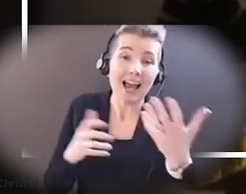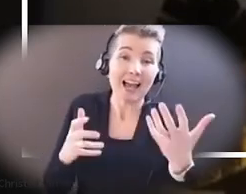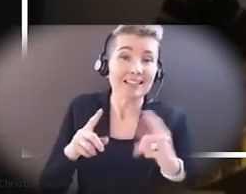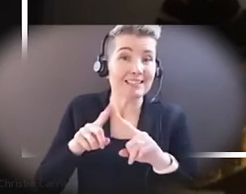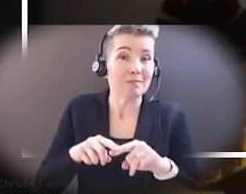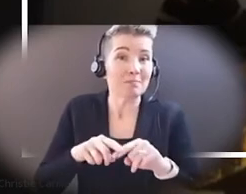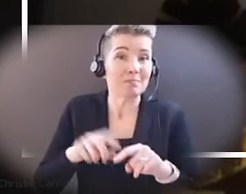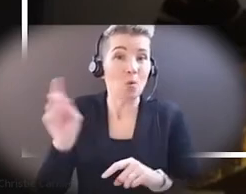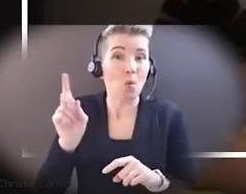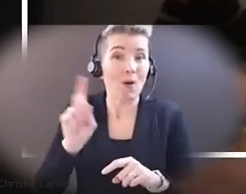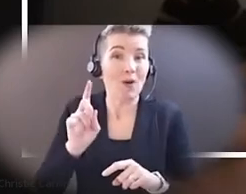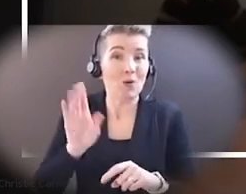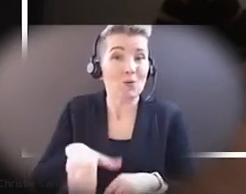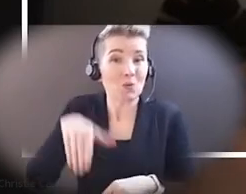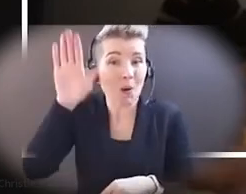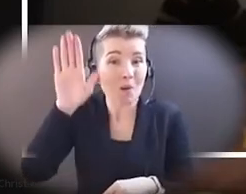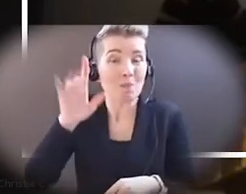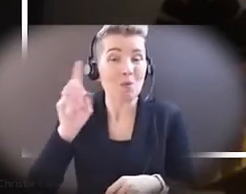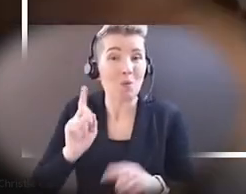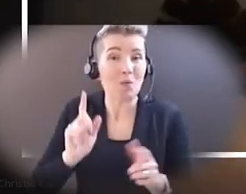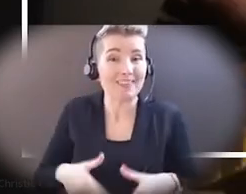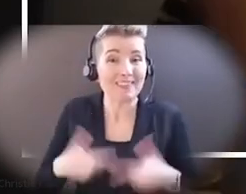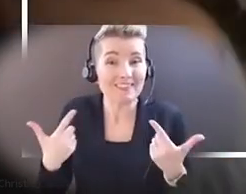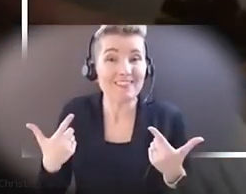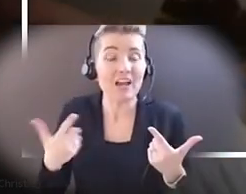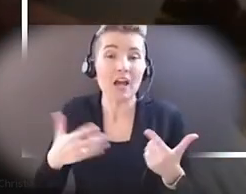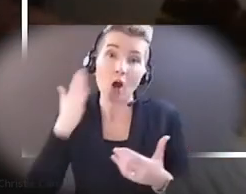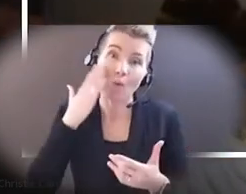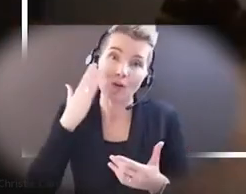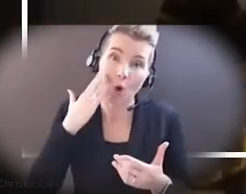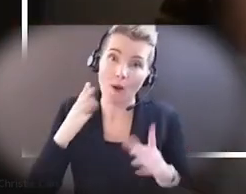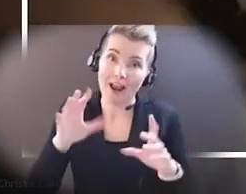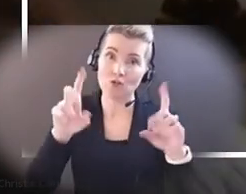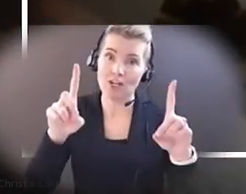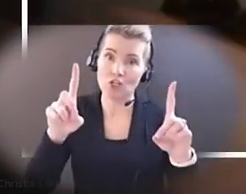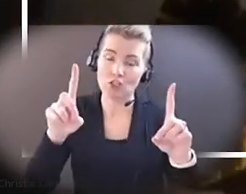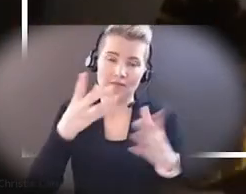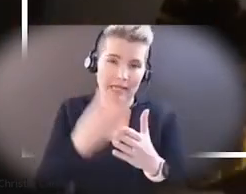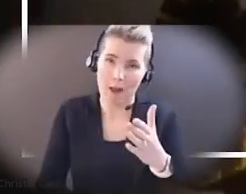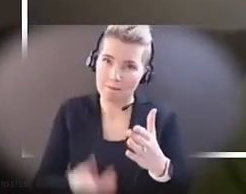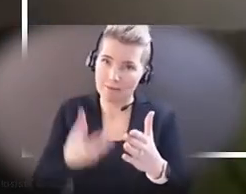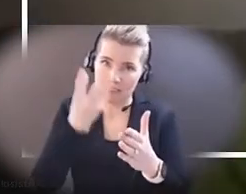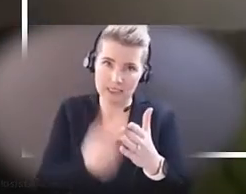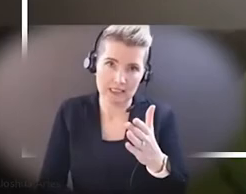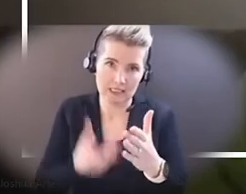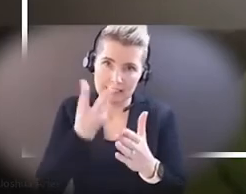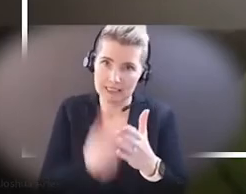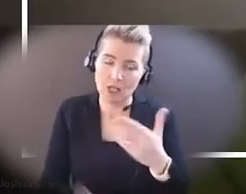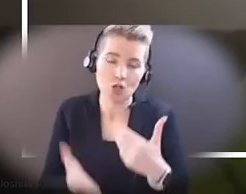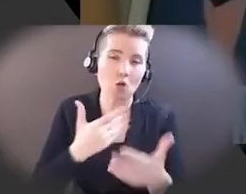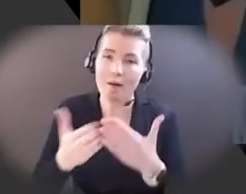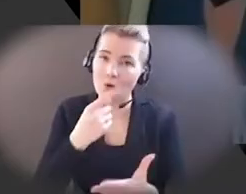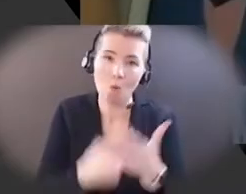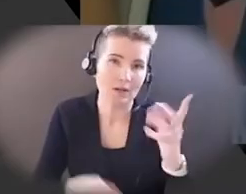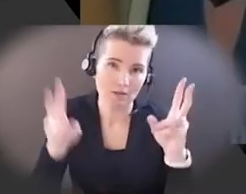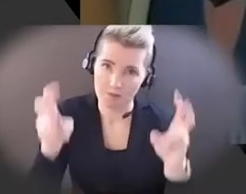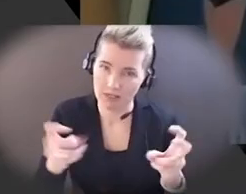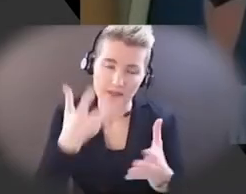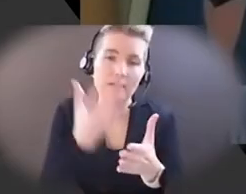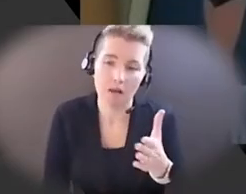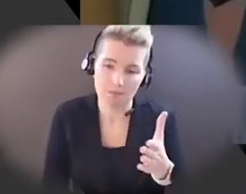not, there's gaps in education. Well, we know that. There's gaps in education no matter what. Yeah, definitely, yeah.